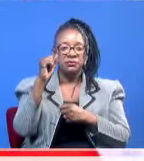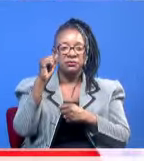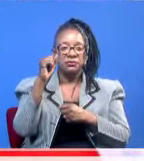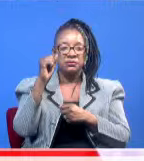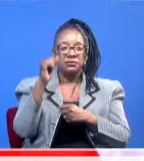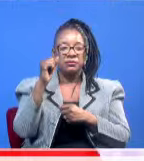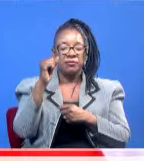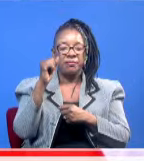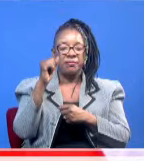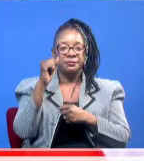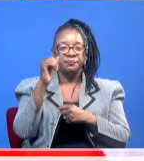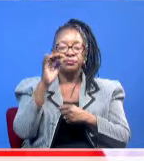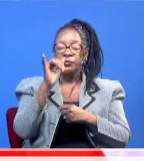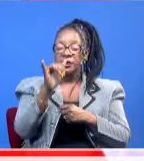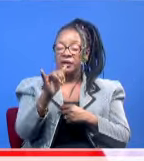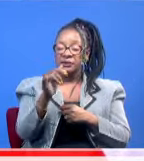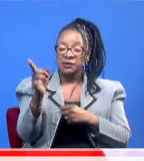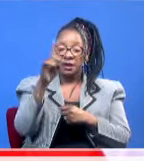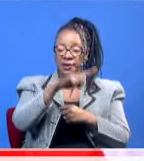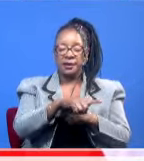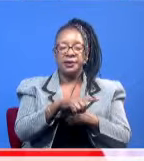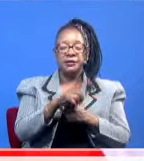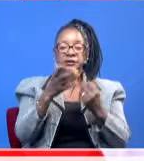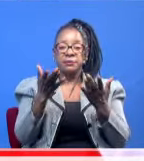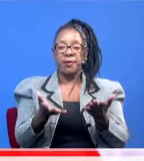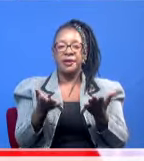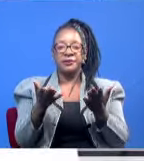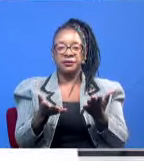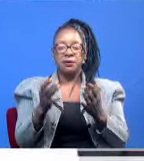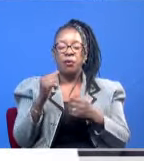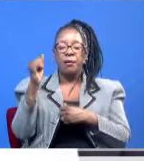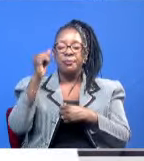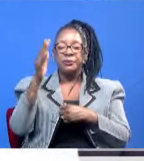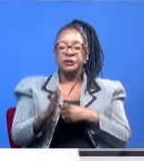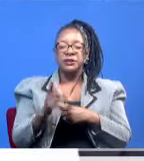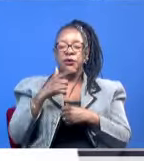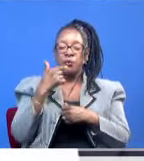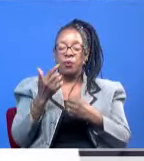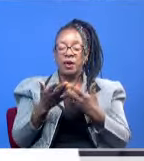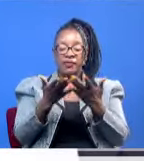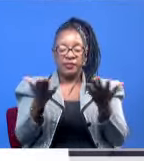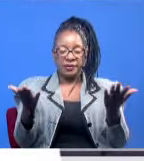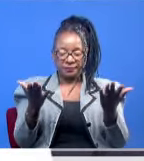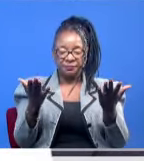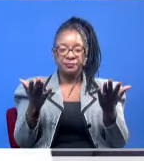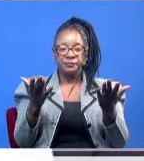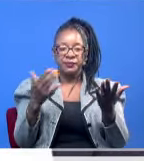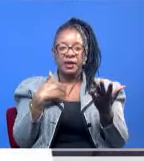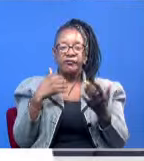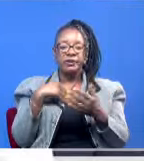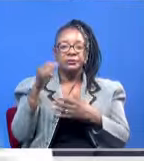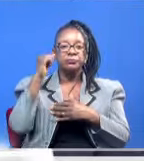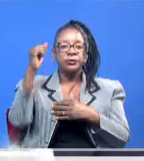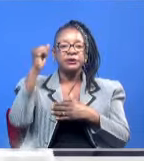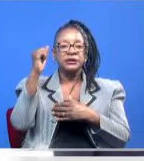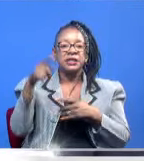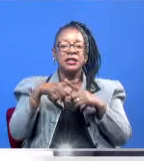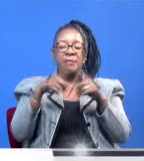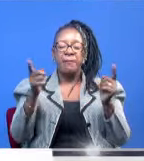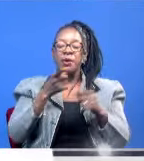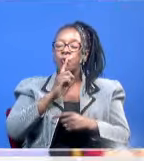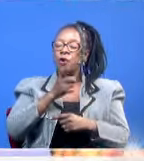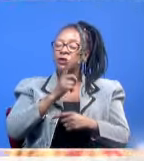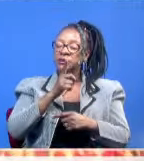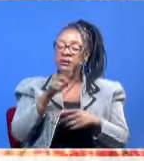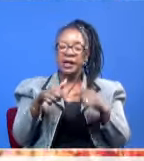Well, on this day, in his presence, the politicians went on their polarizing politics despite being warned